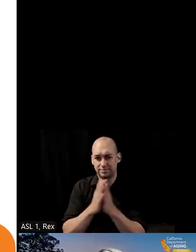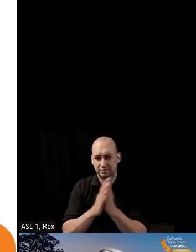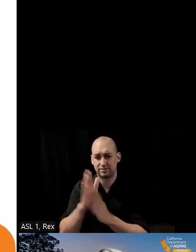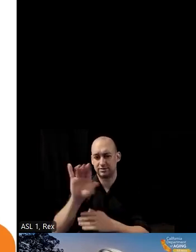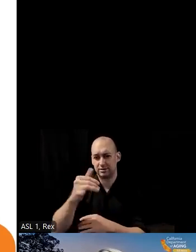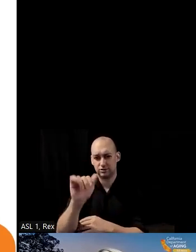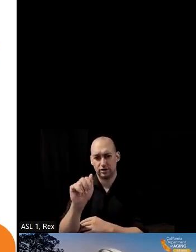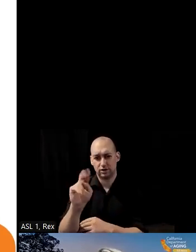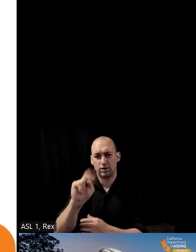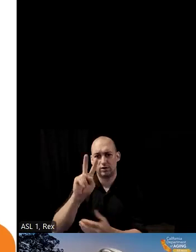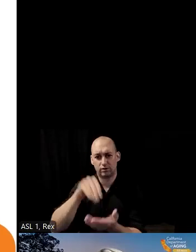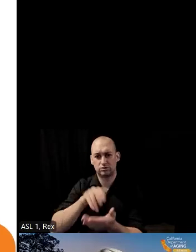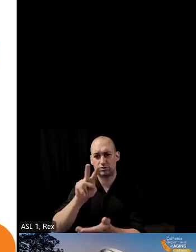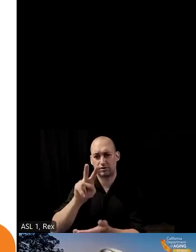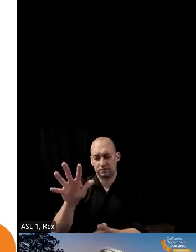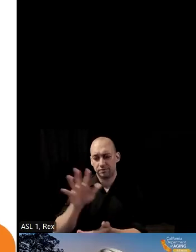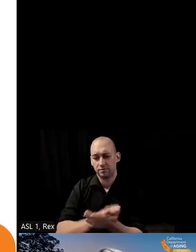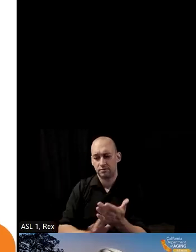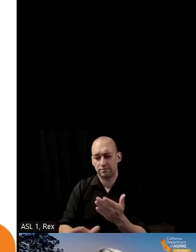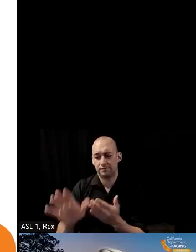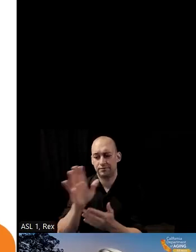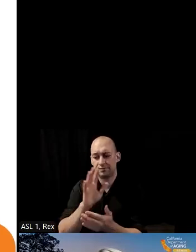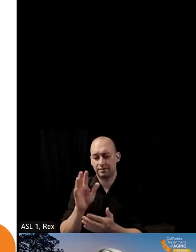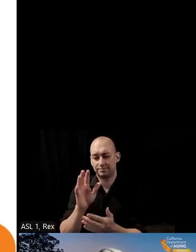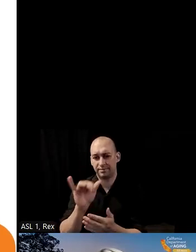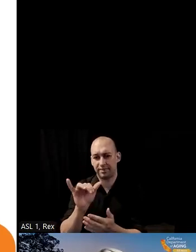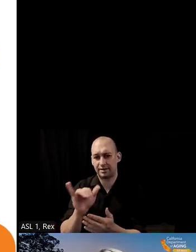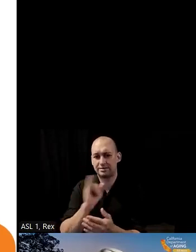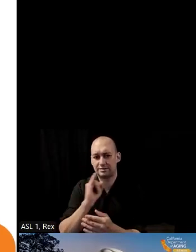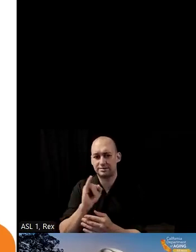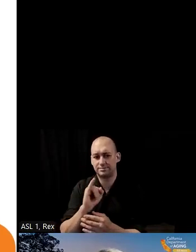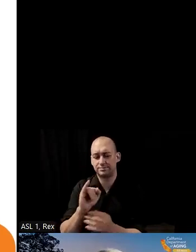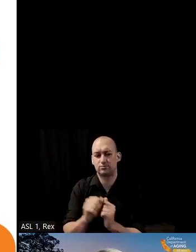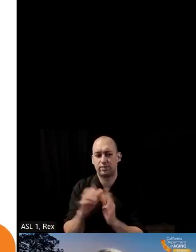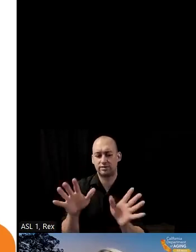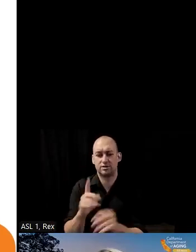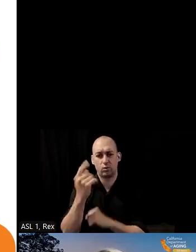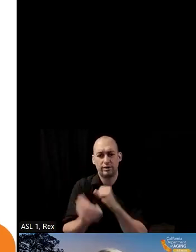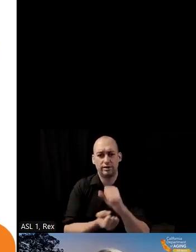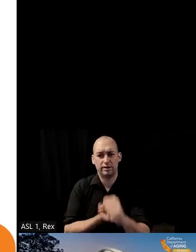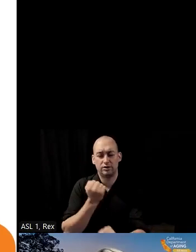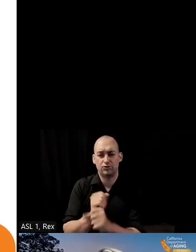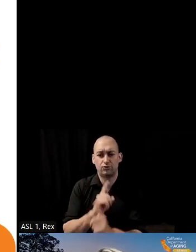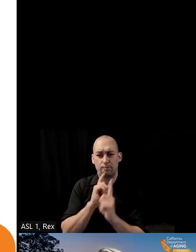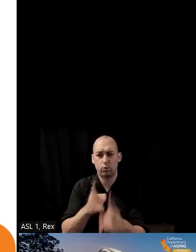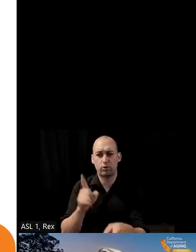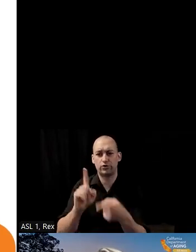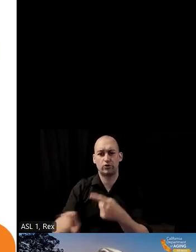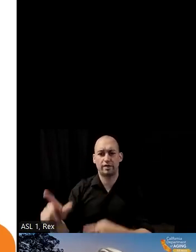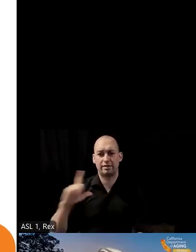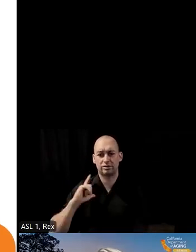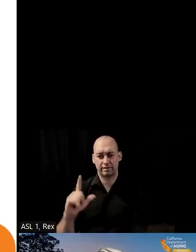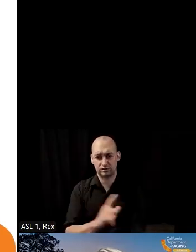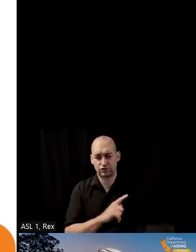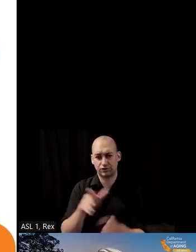January of 2025, which is also when we will be releasing our annual report to the legislature. So again, all